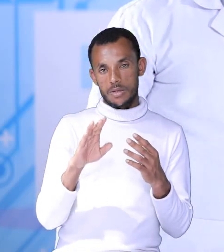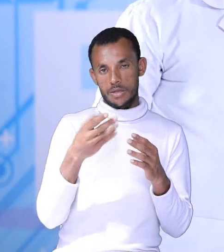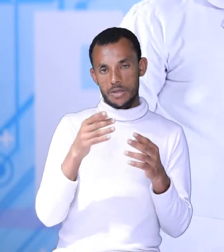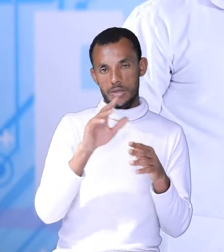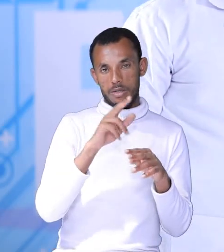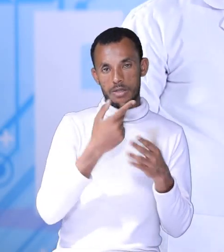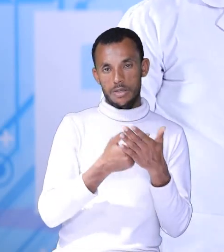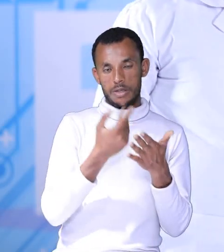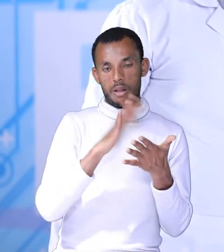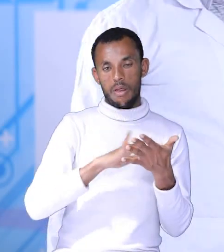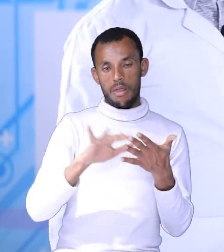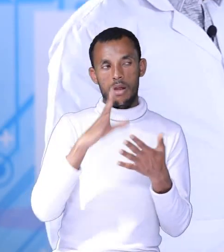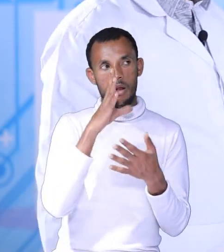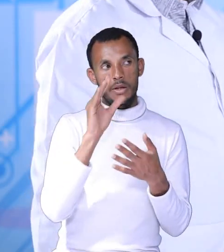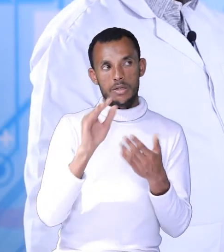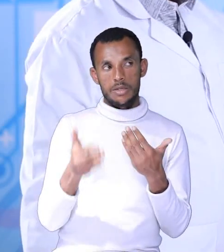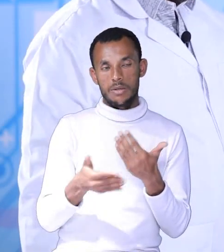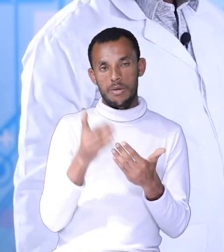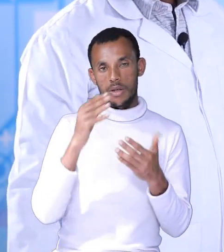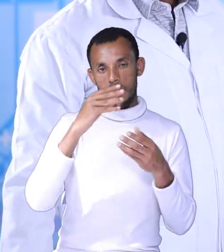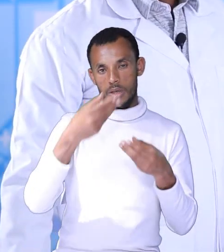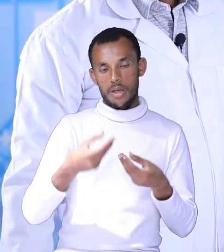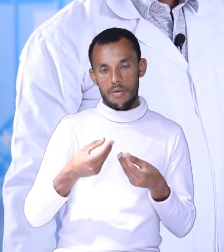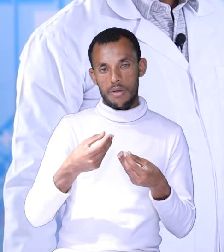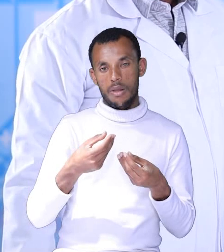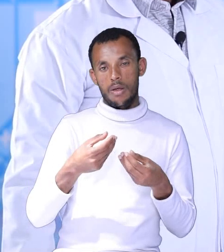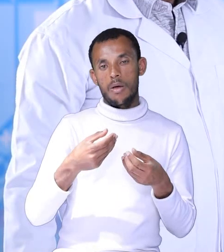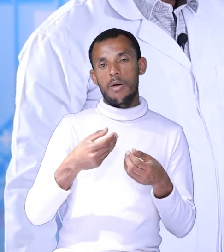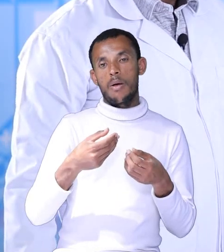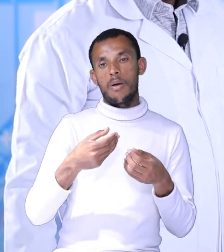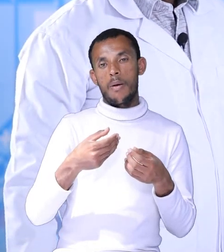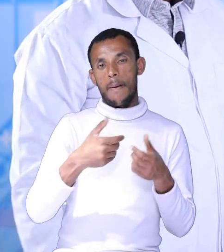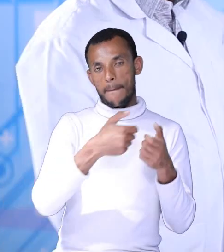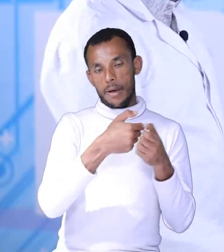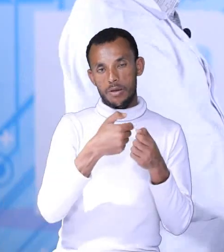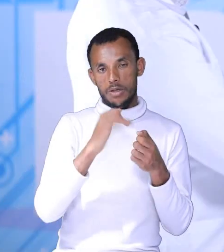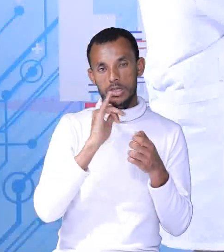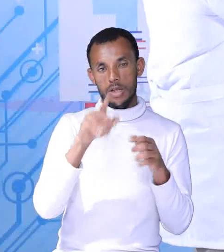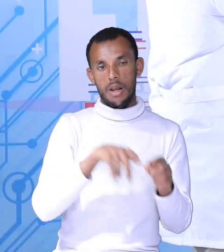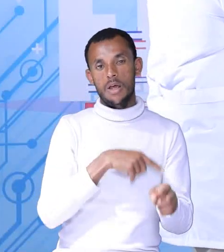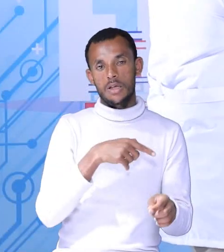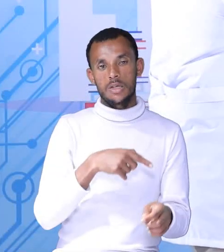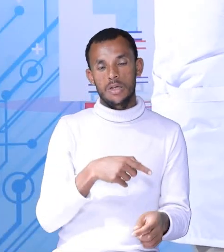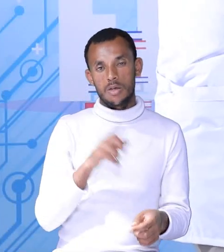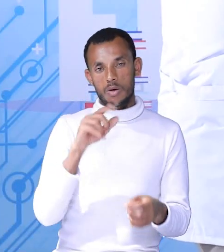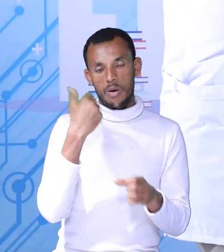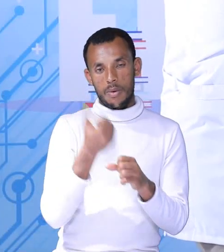denoted by this letter. And simply it is given by the magnitude is the length. So simply